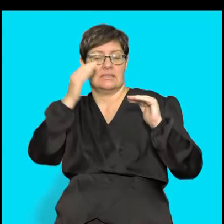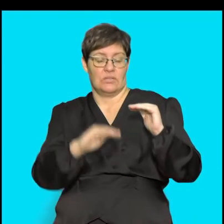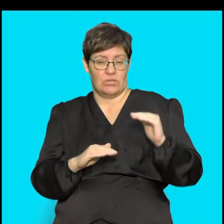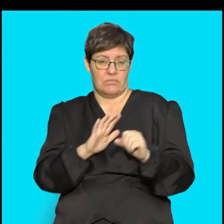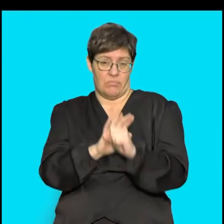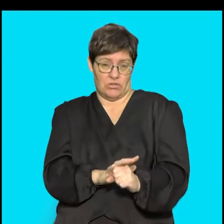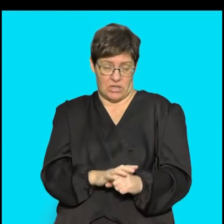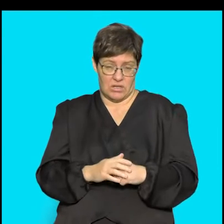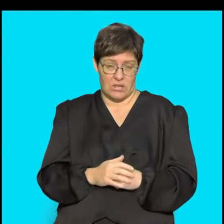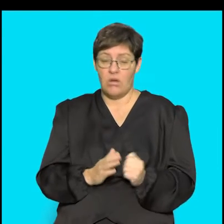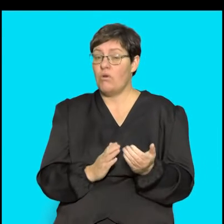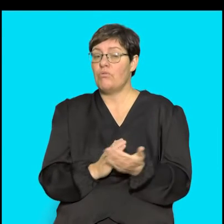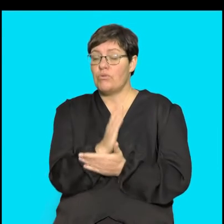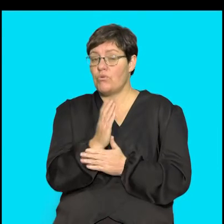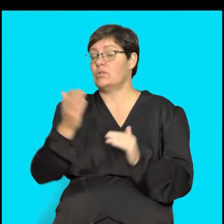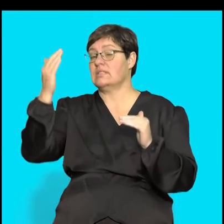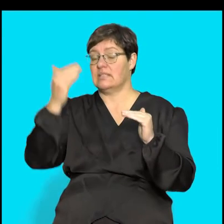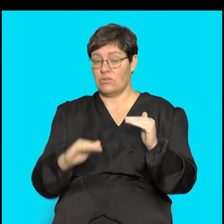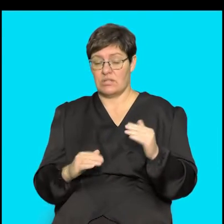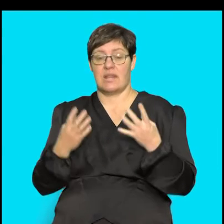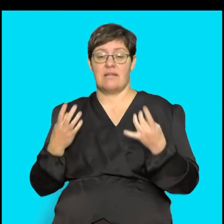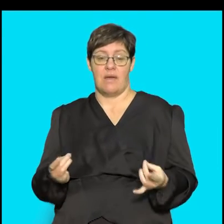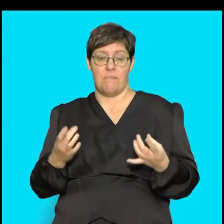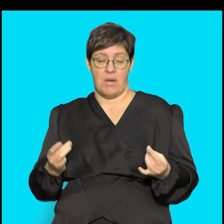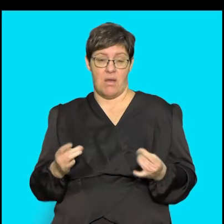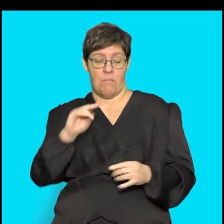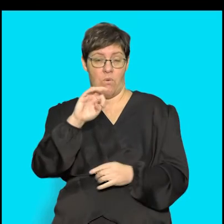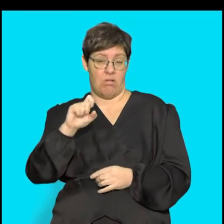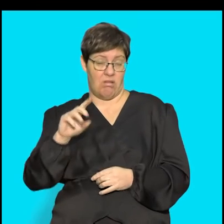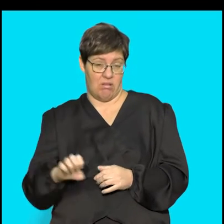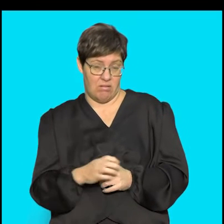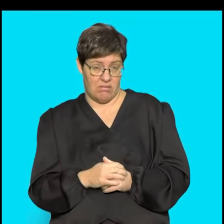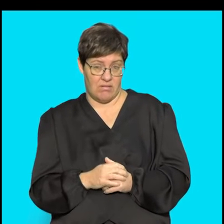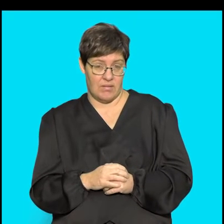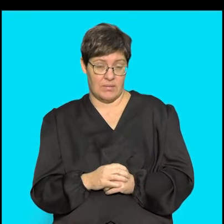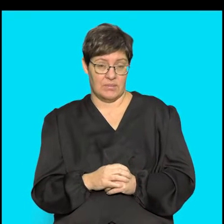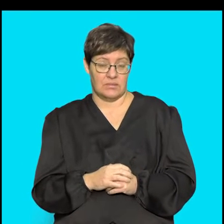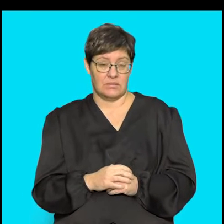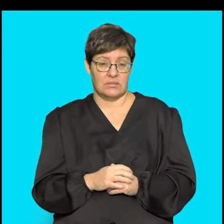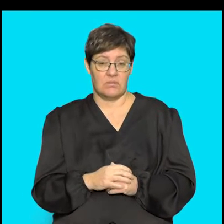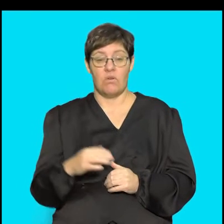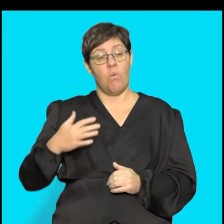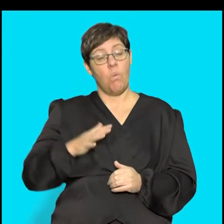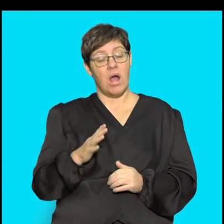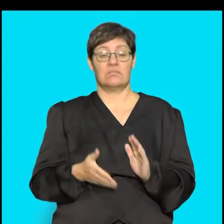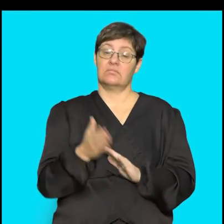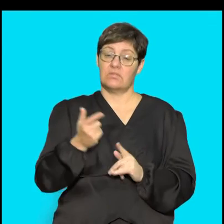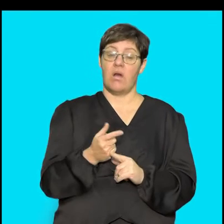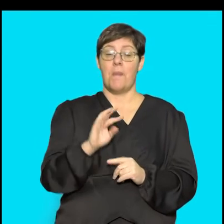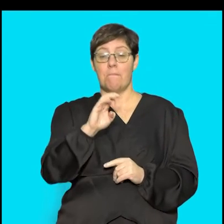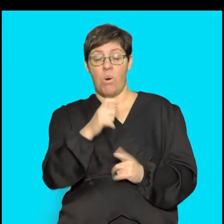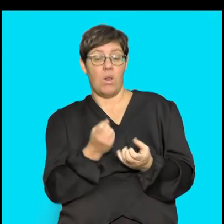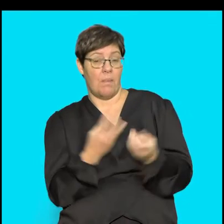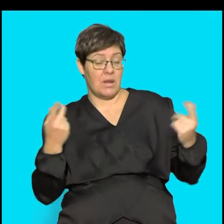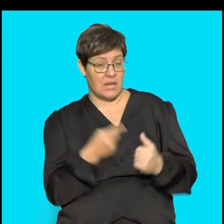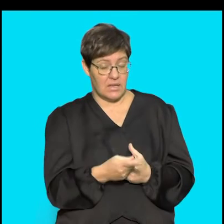decrease the pressure by decreasing the number of moles. When we want to go for the number